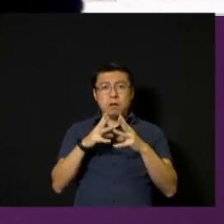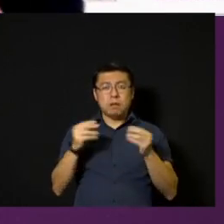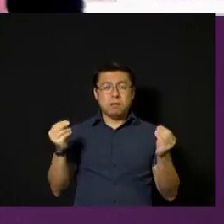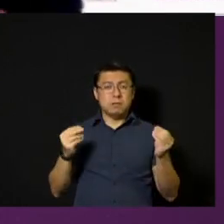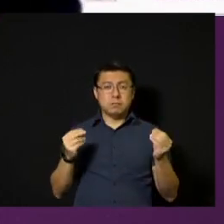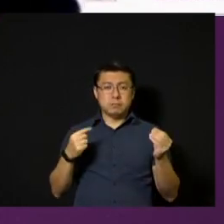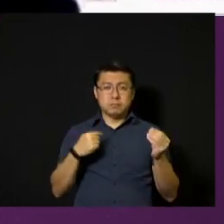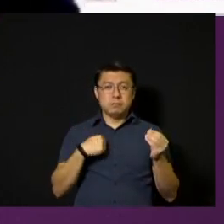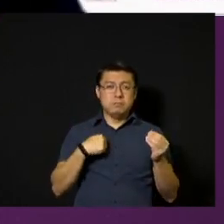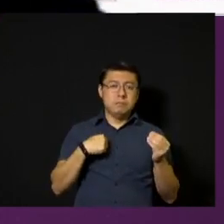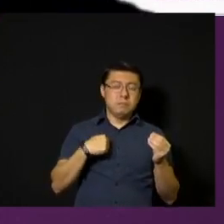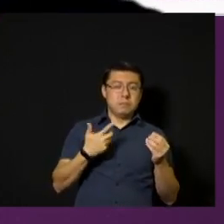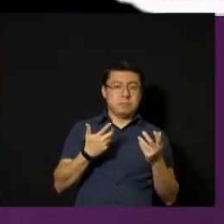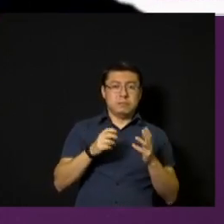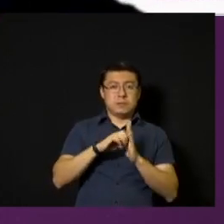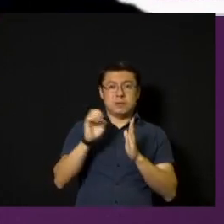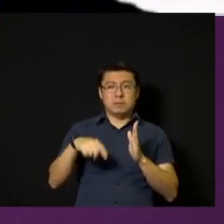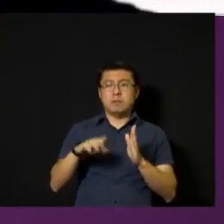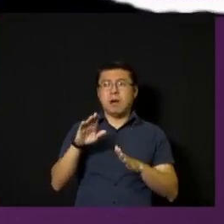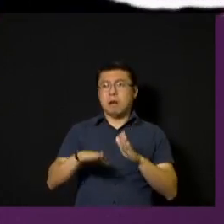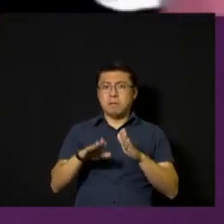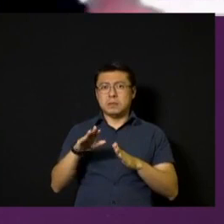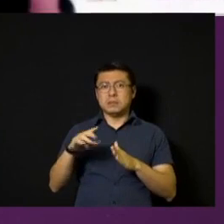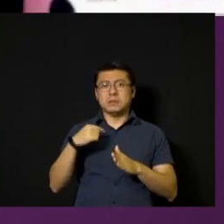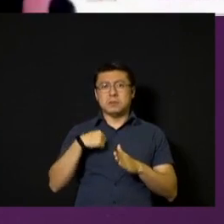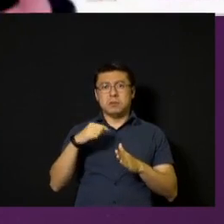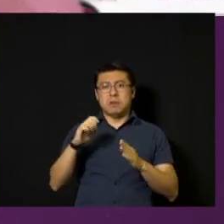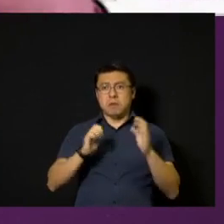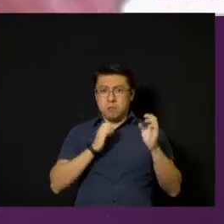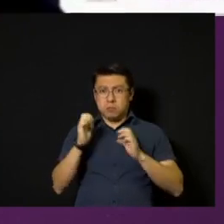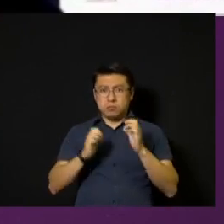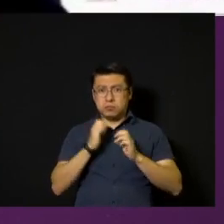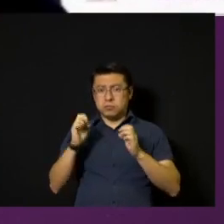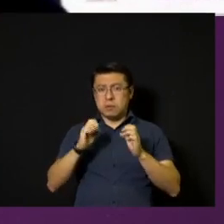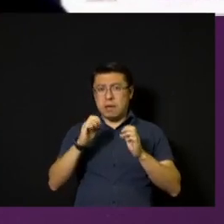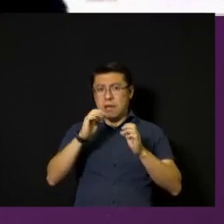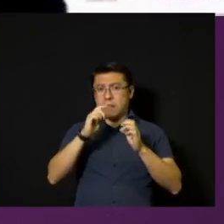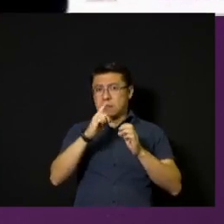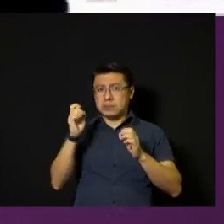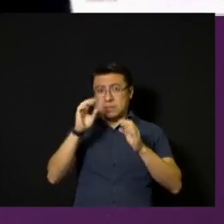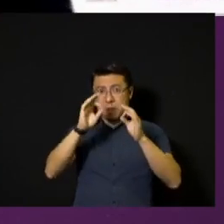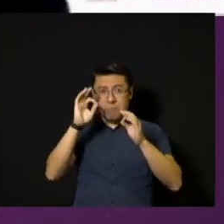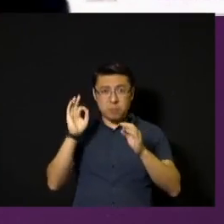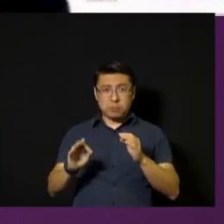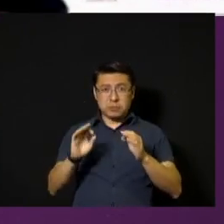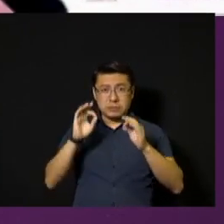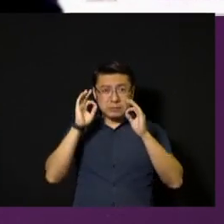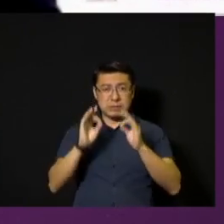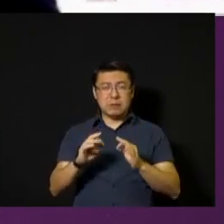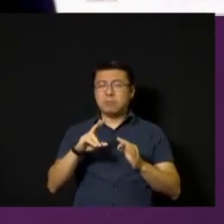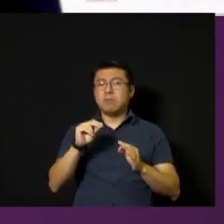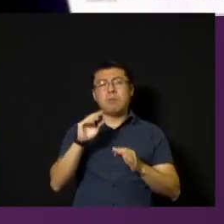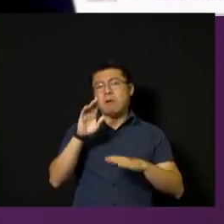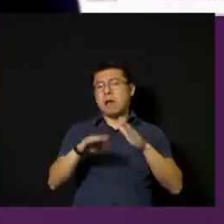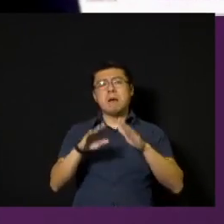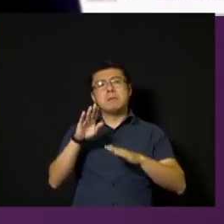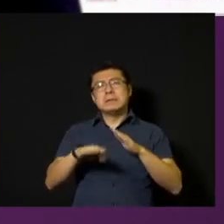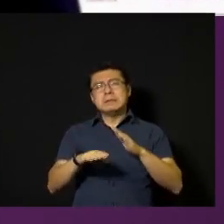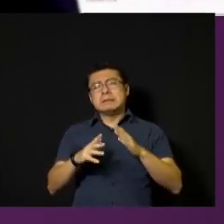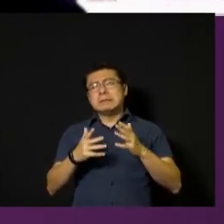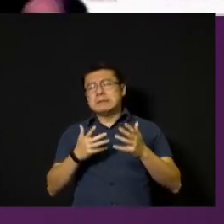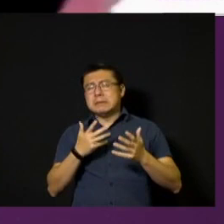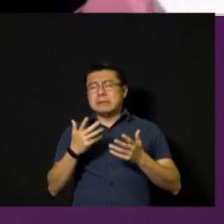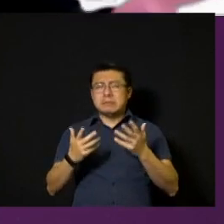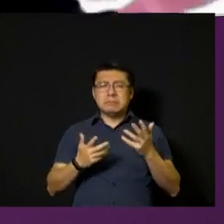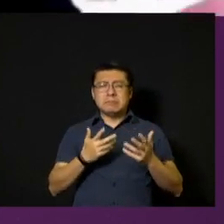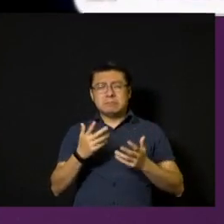talking about myself, I'm not excited the whole time. Sometimes they are frustrated. Sometimes